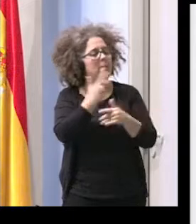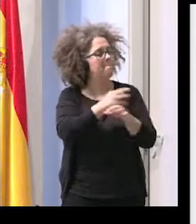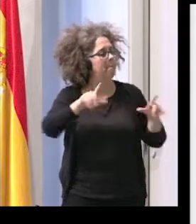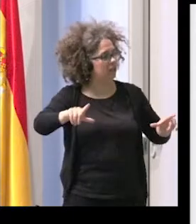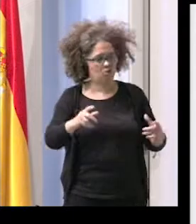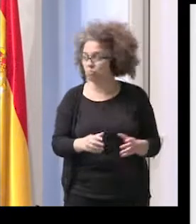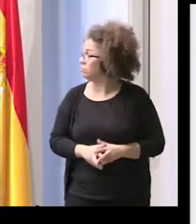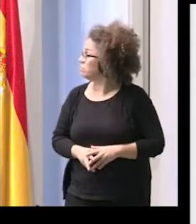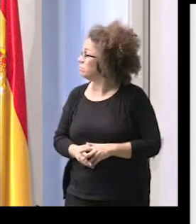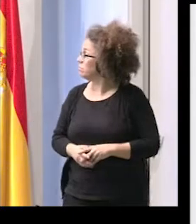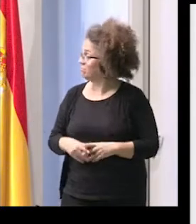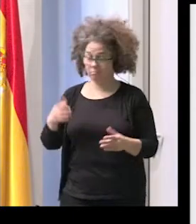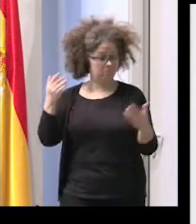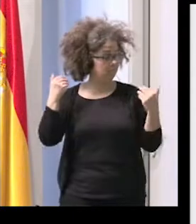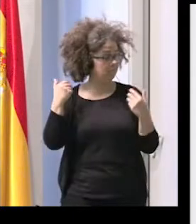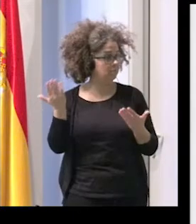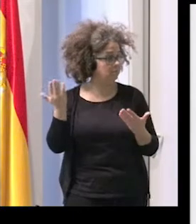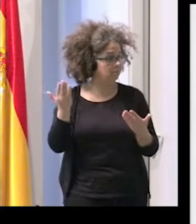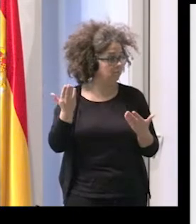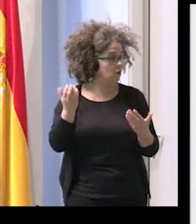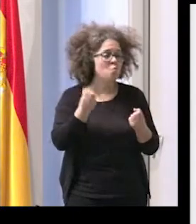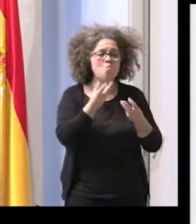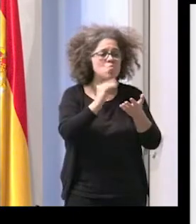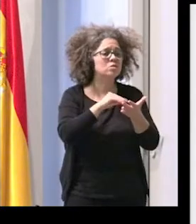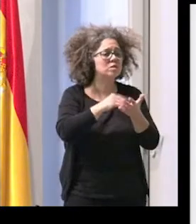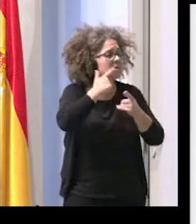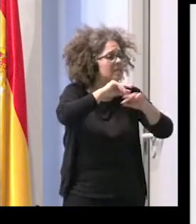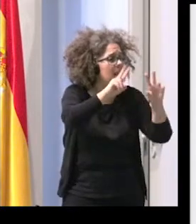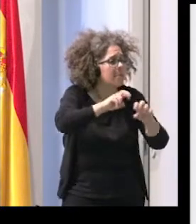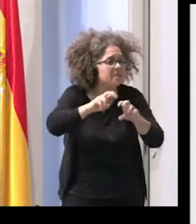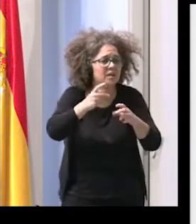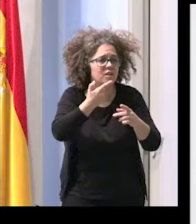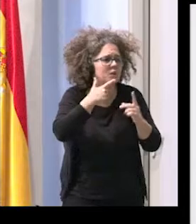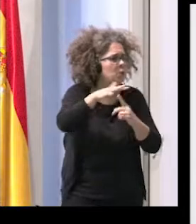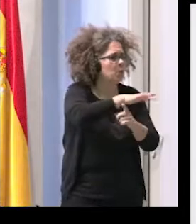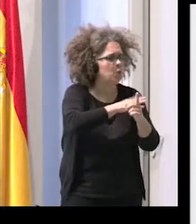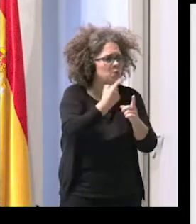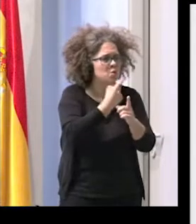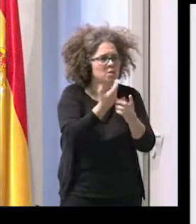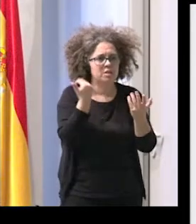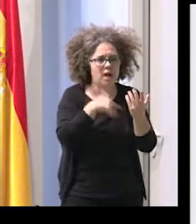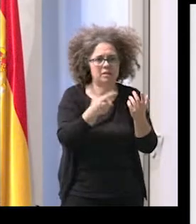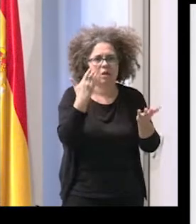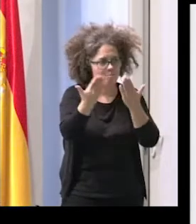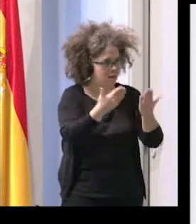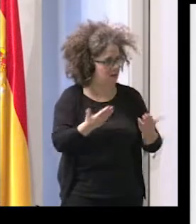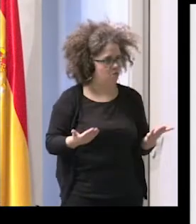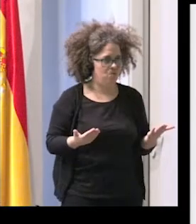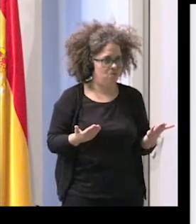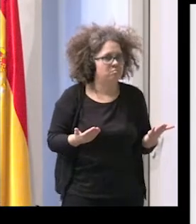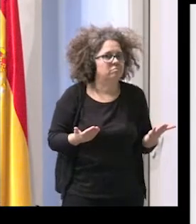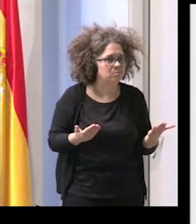in research, that complex listening environment has been compared to an adult cocktail